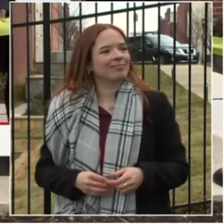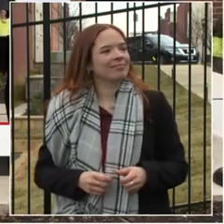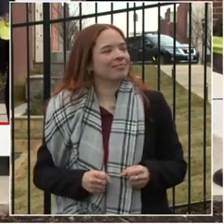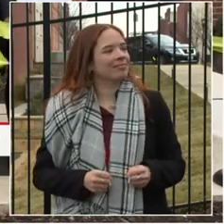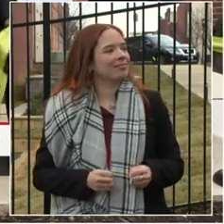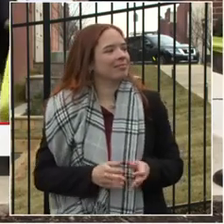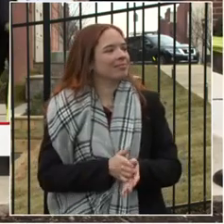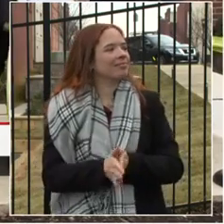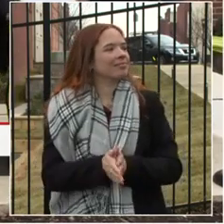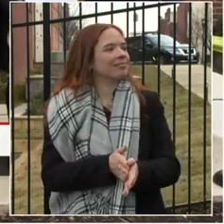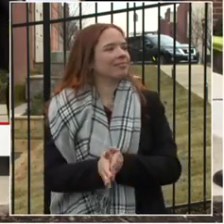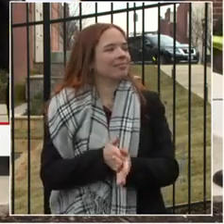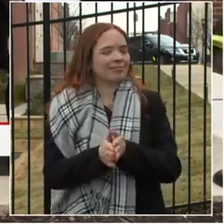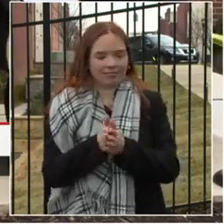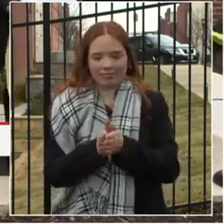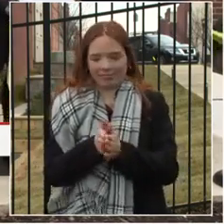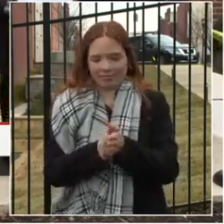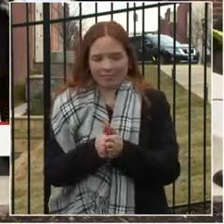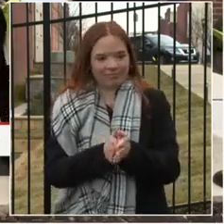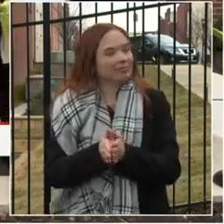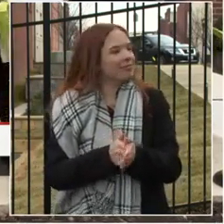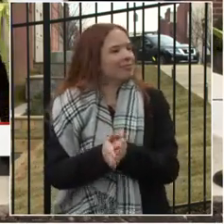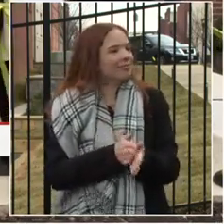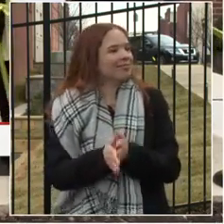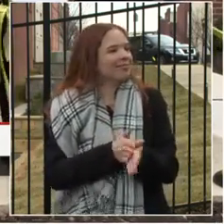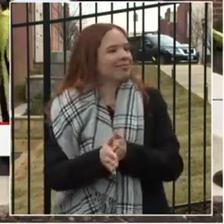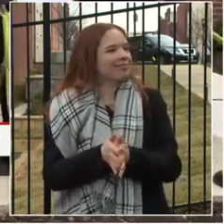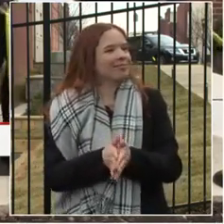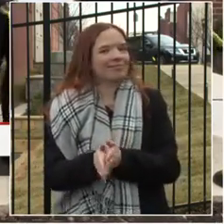Set up.